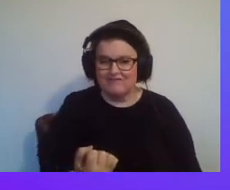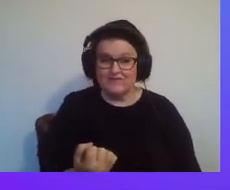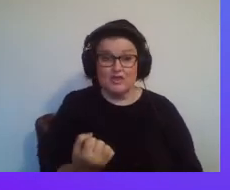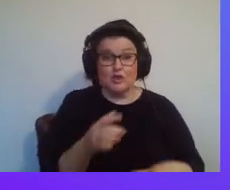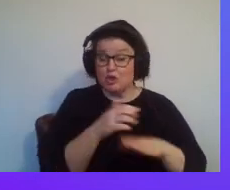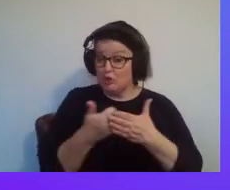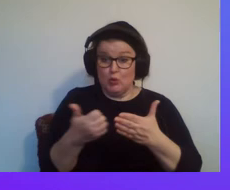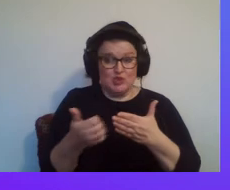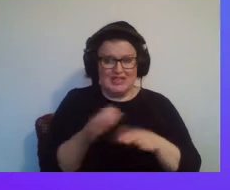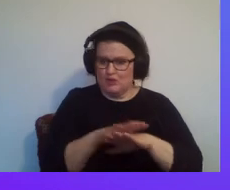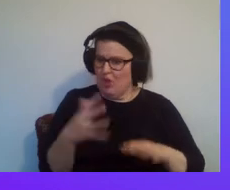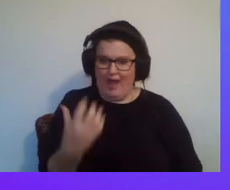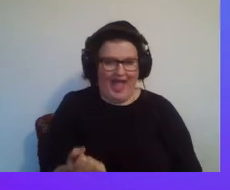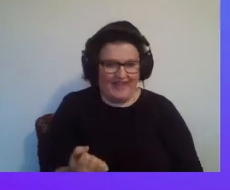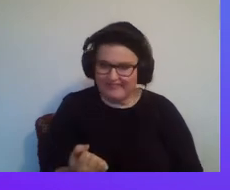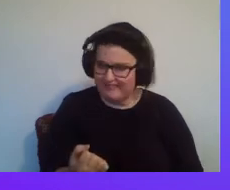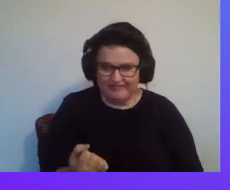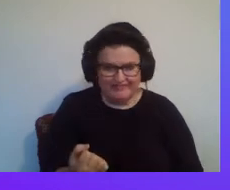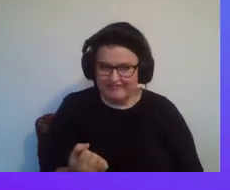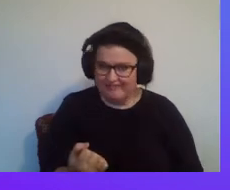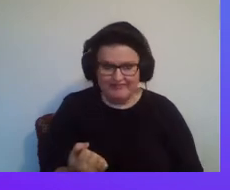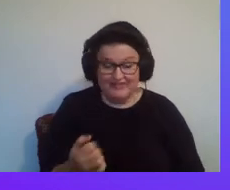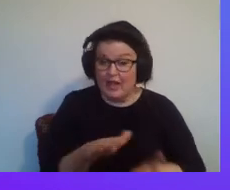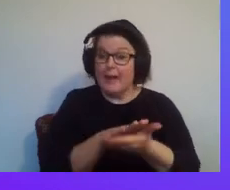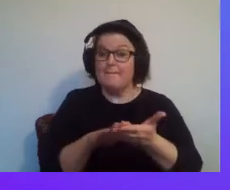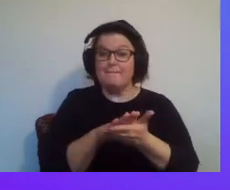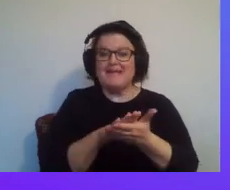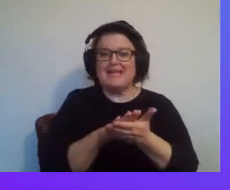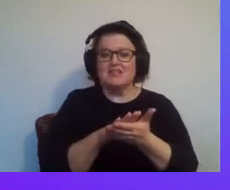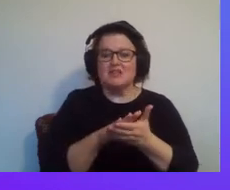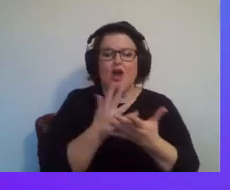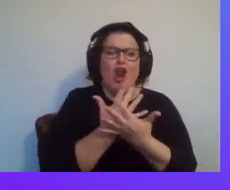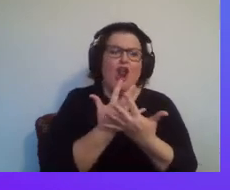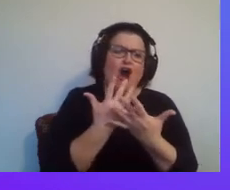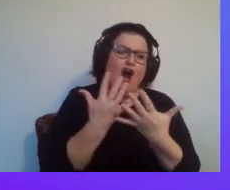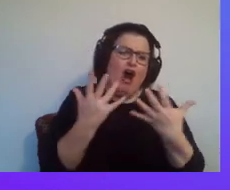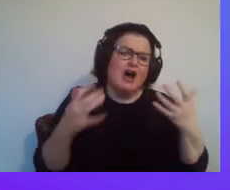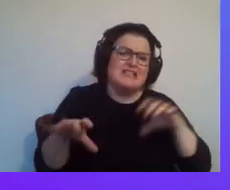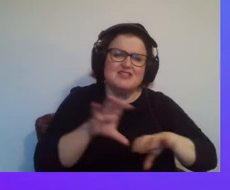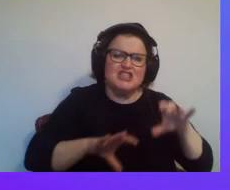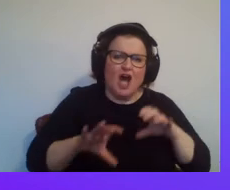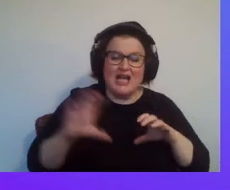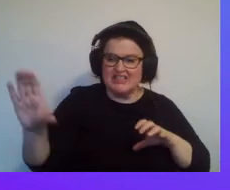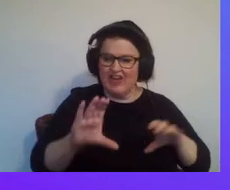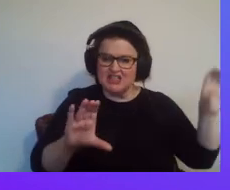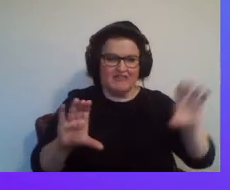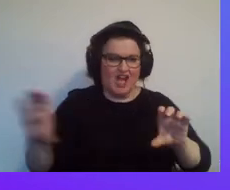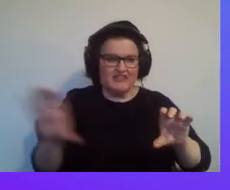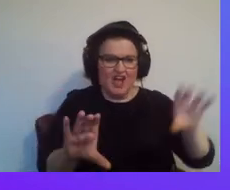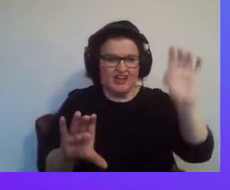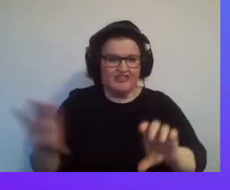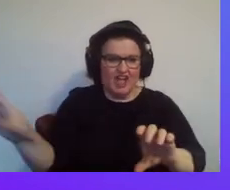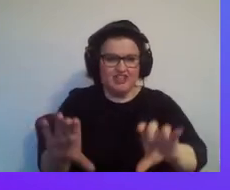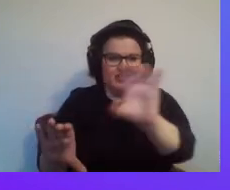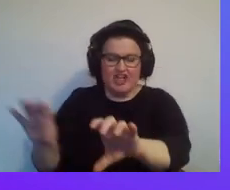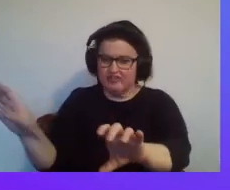we've seen before. And that has allowed multiple scientists in multiple countries to be working at the same time in developing the vaccine, and which